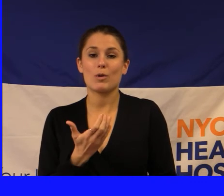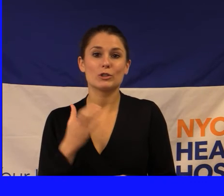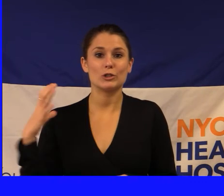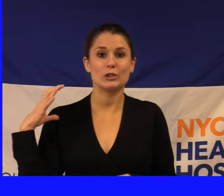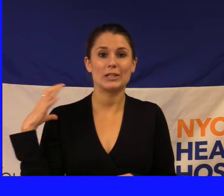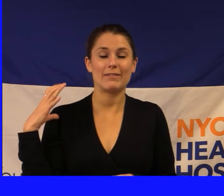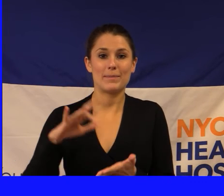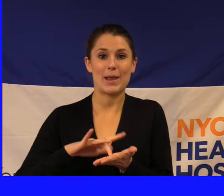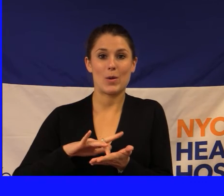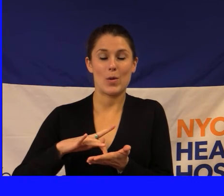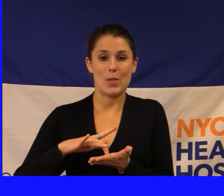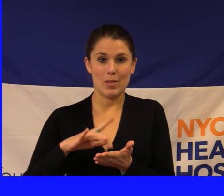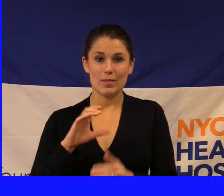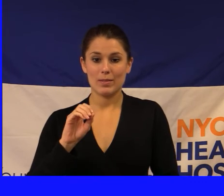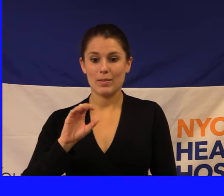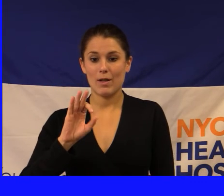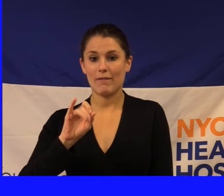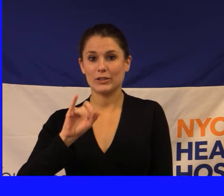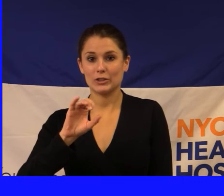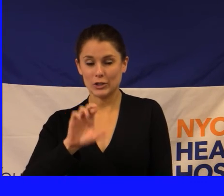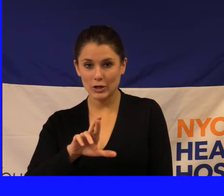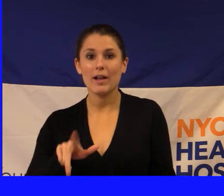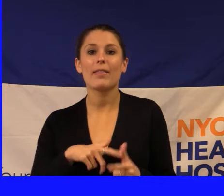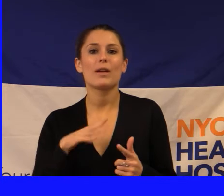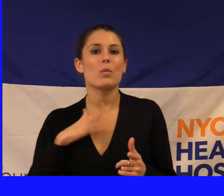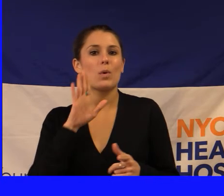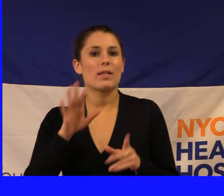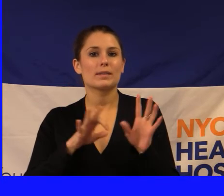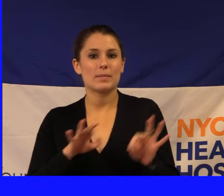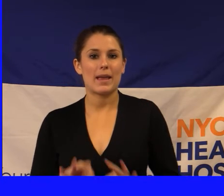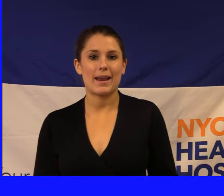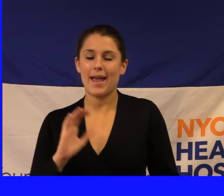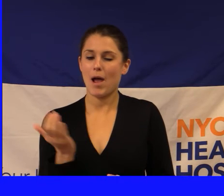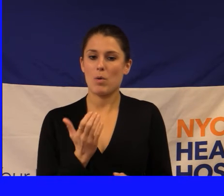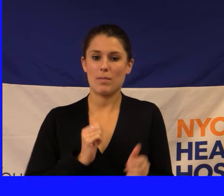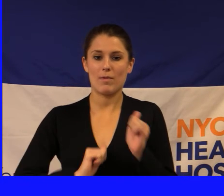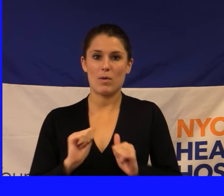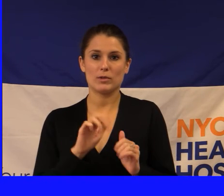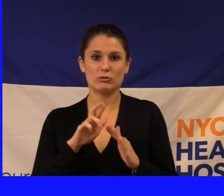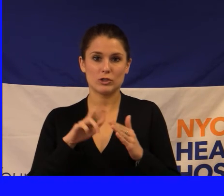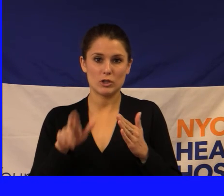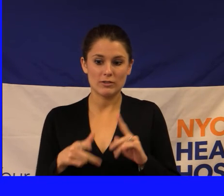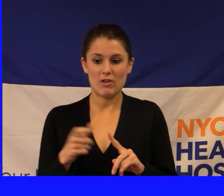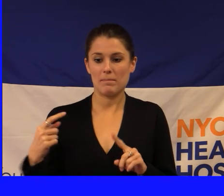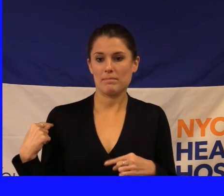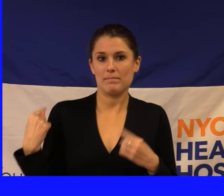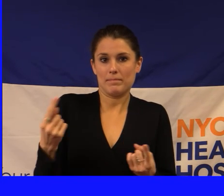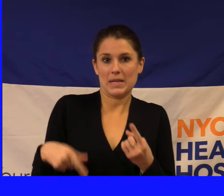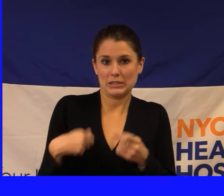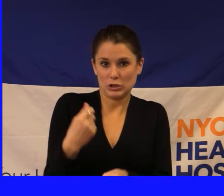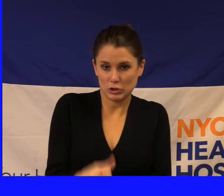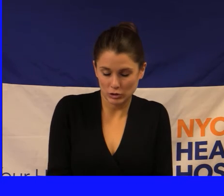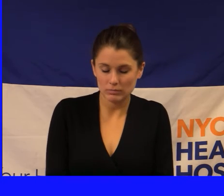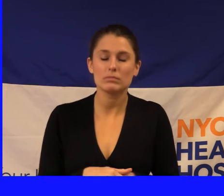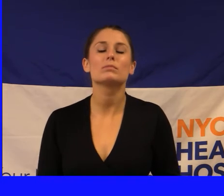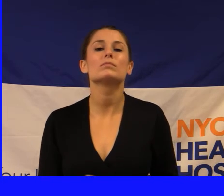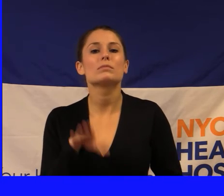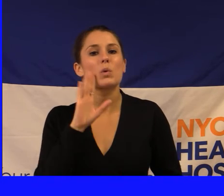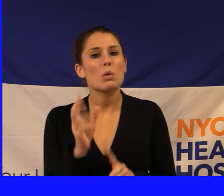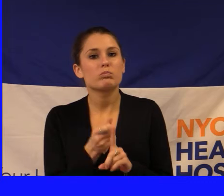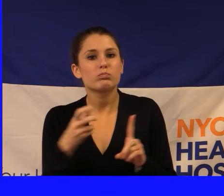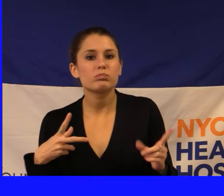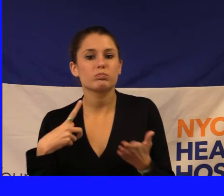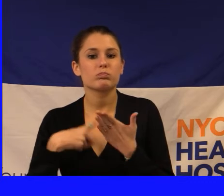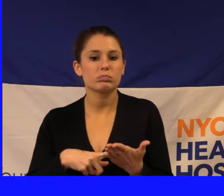Officer. Then I'll walk through our performance results from the most recently completed year. We'll talk a little bit about how our